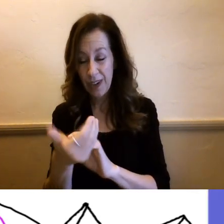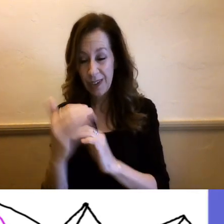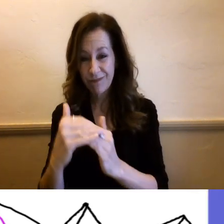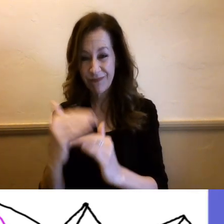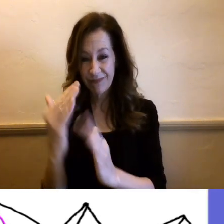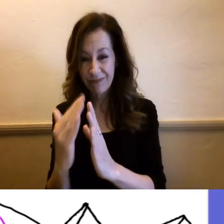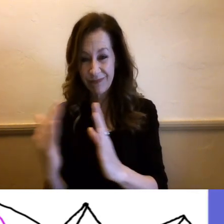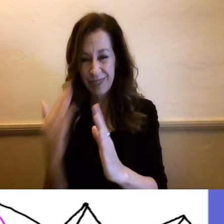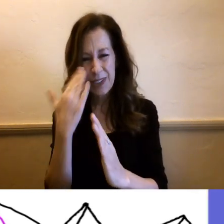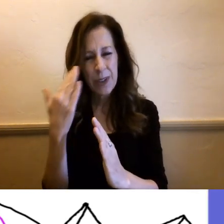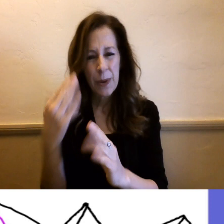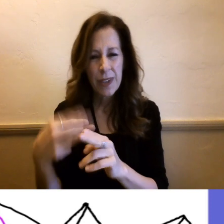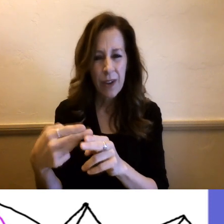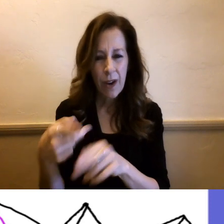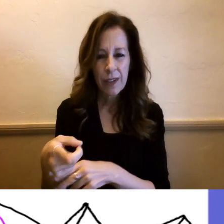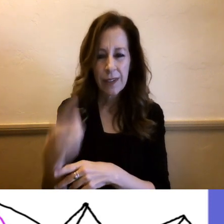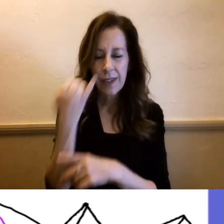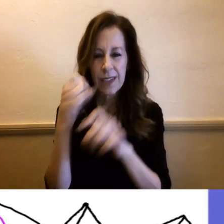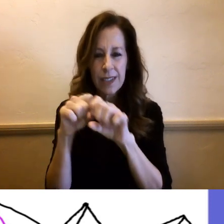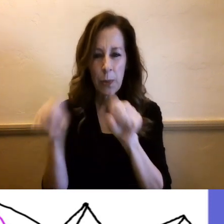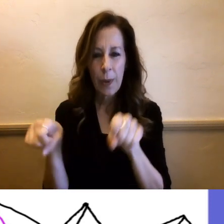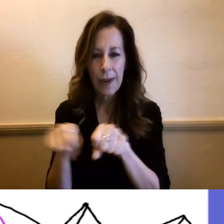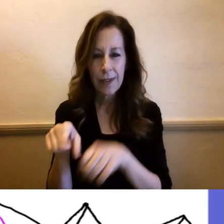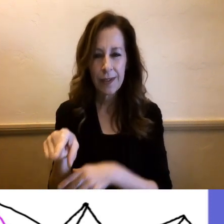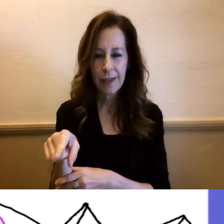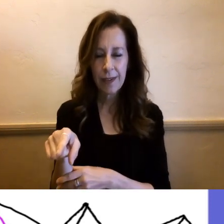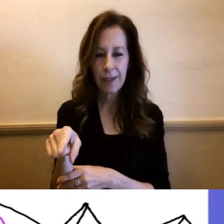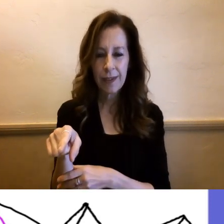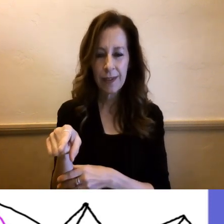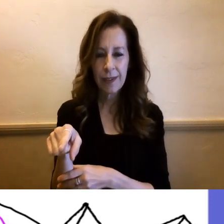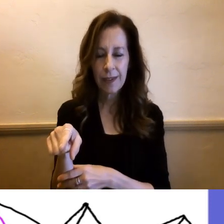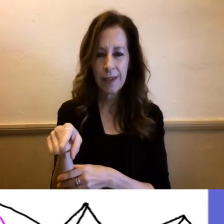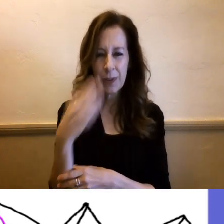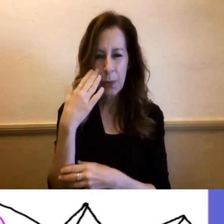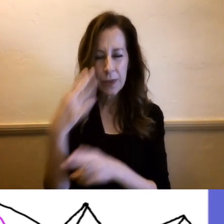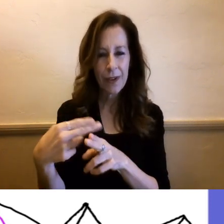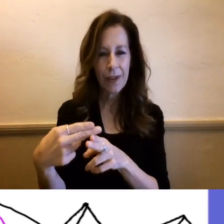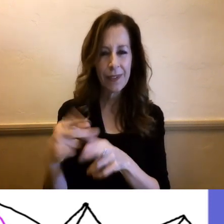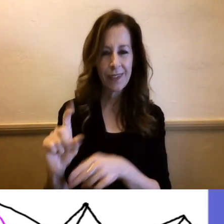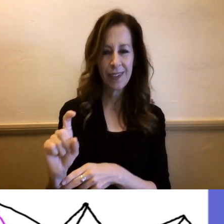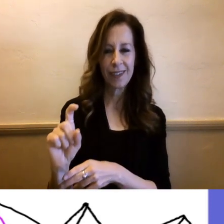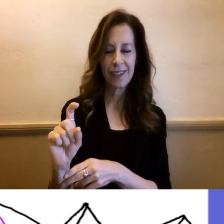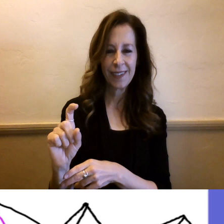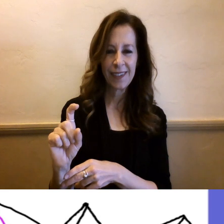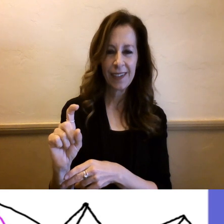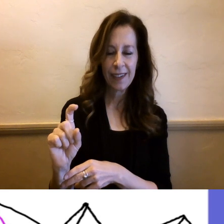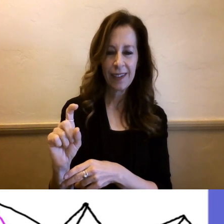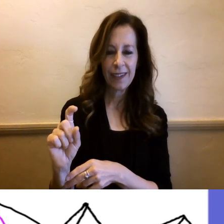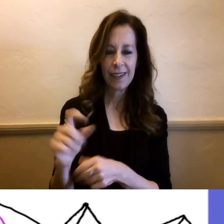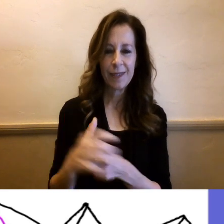anybody know what that's called? If it's square, oops, that wouldn't work. If it's a square all the way